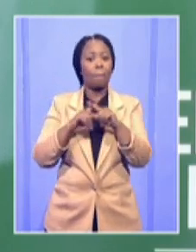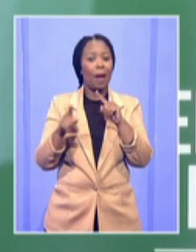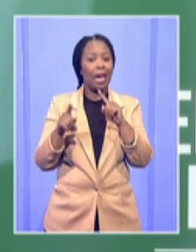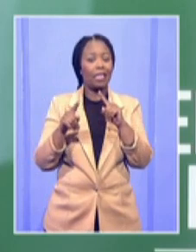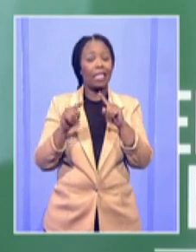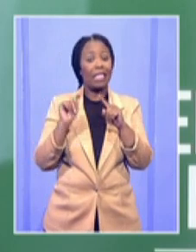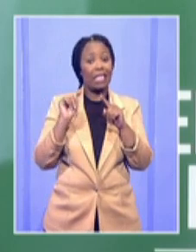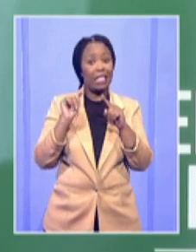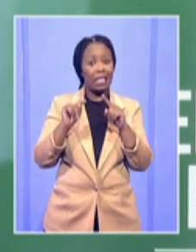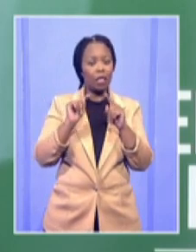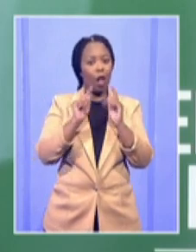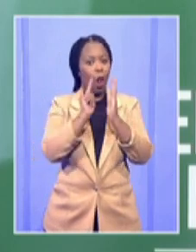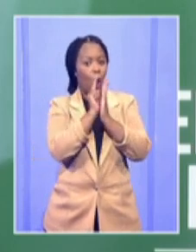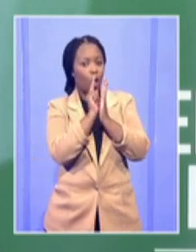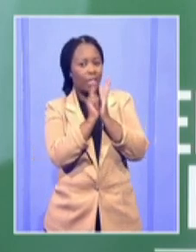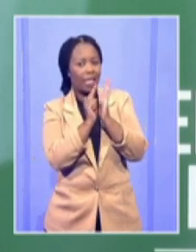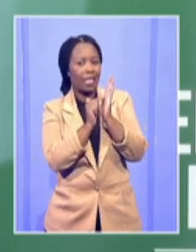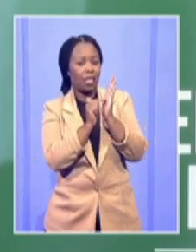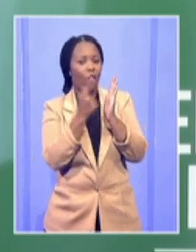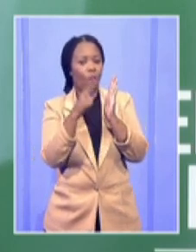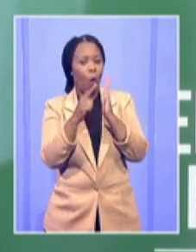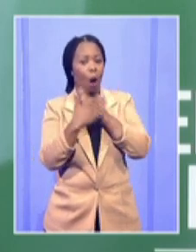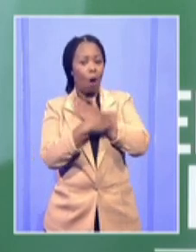lessons for the future of our country,